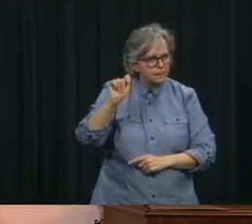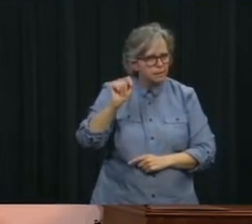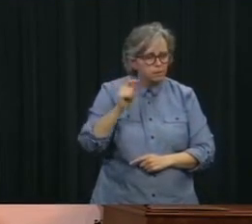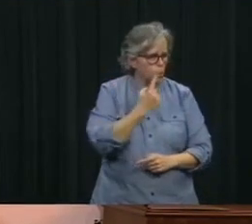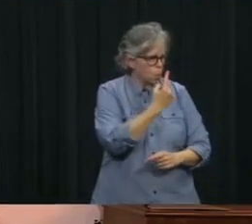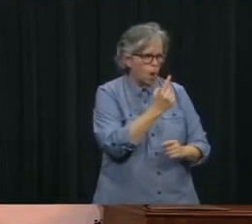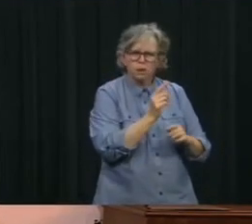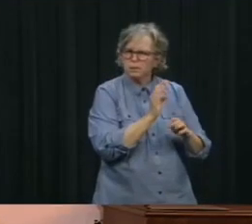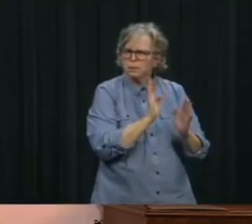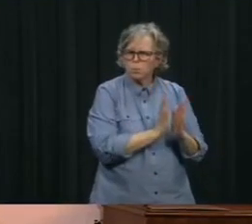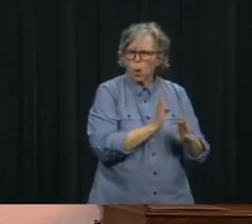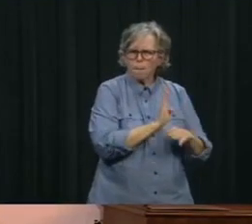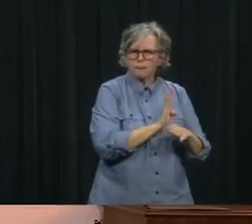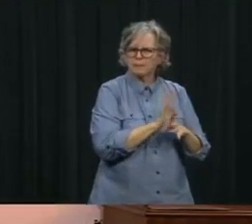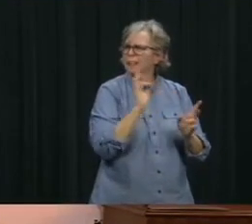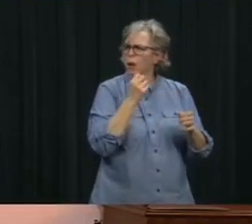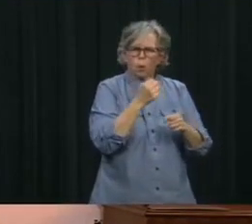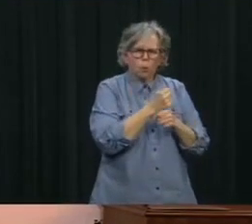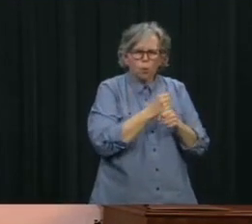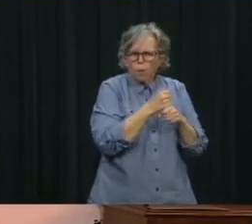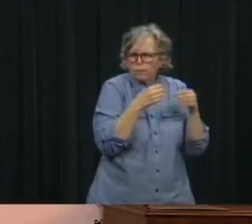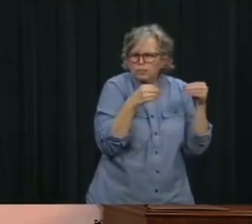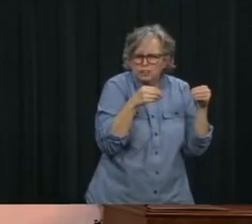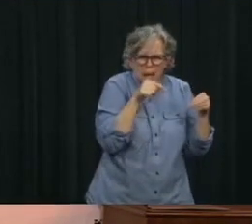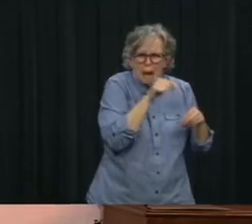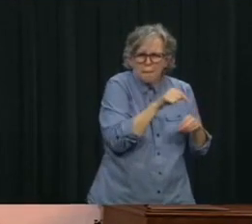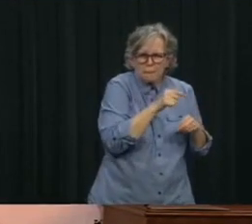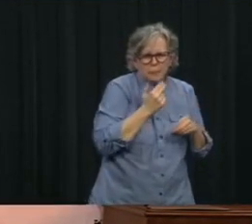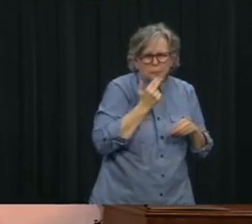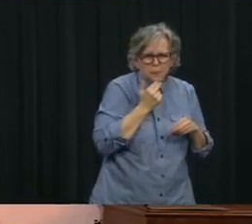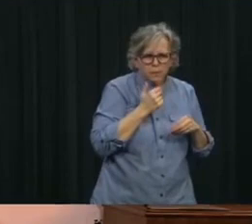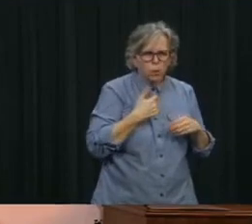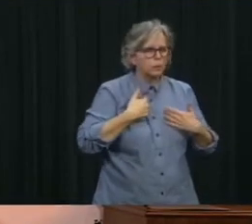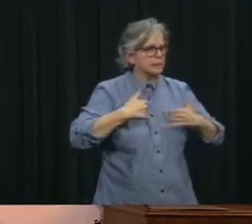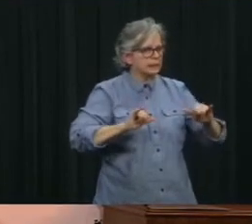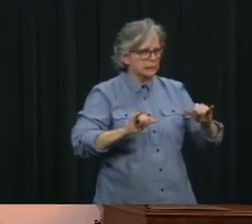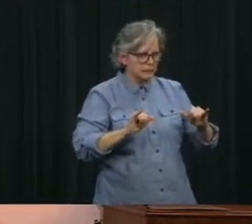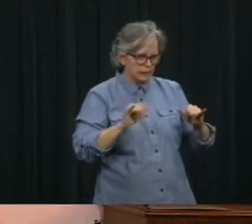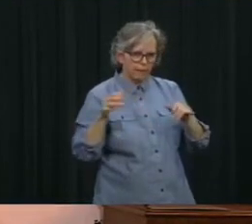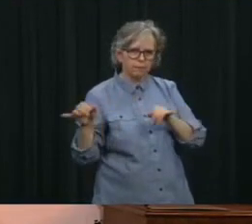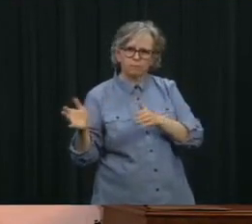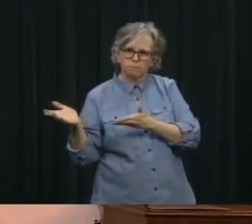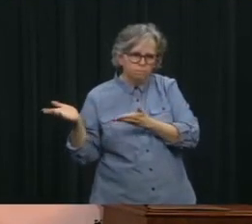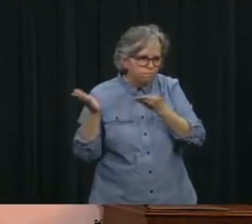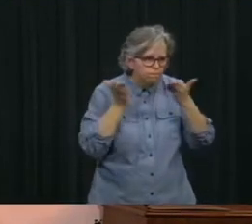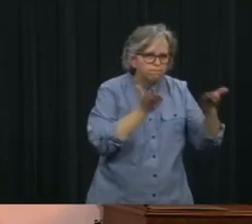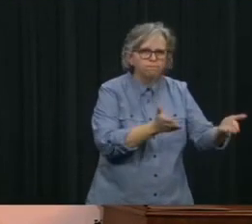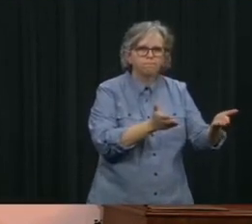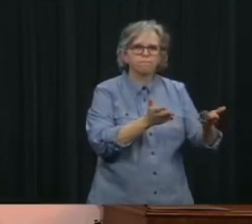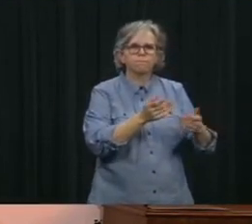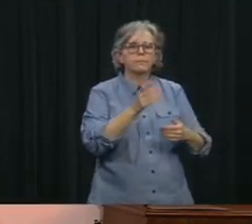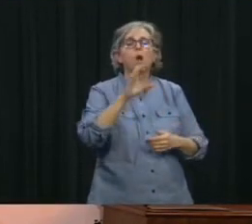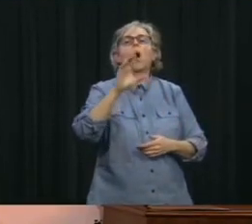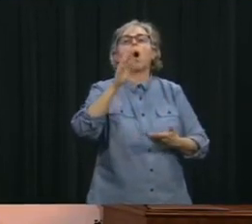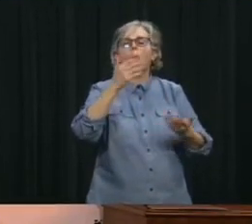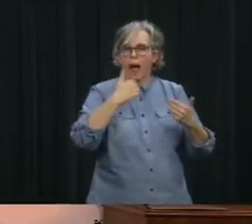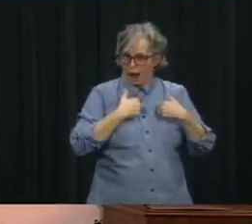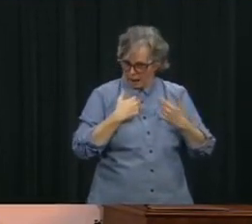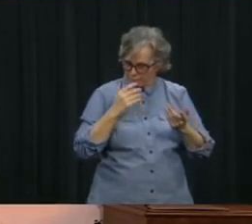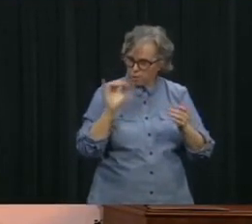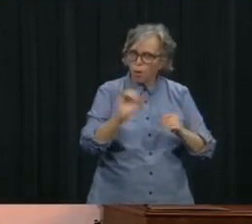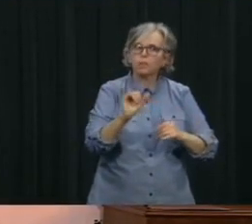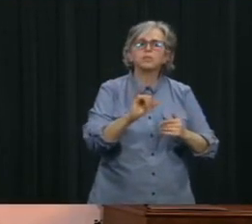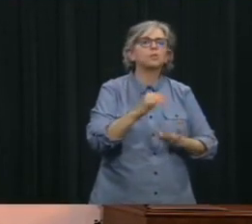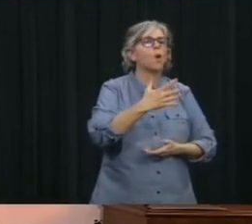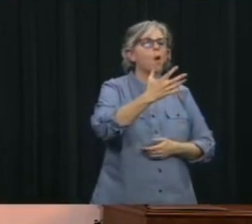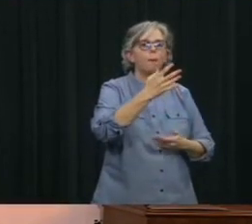shop, we don't want people, we have carry-out business and delivery business going on at our restaurants. We don't want people congregated tightly in